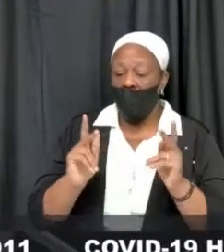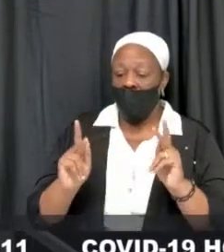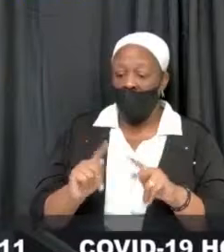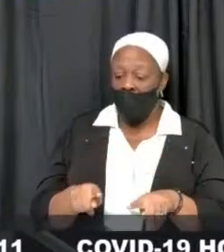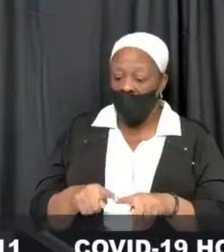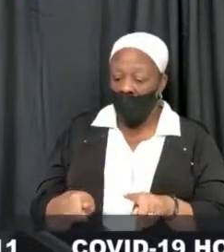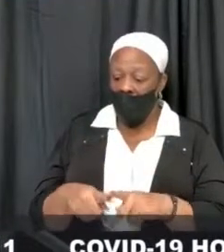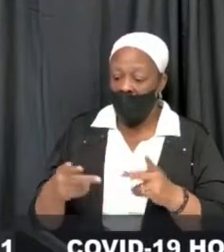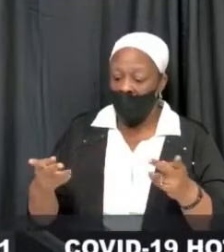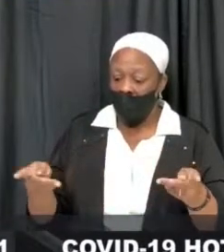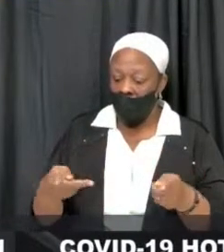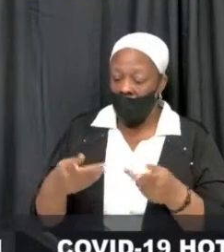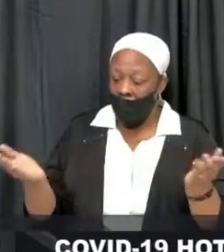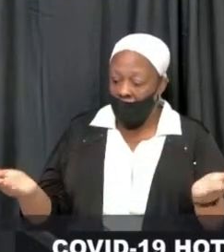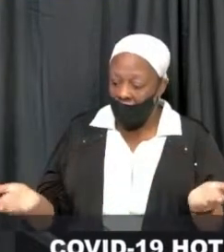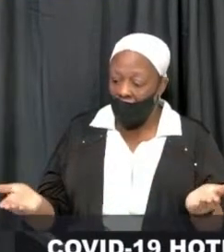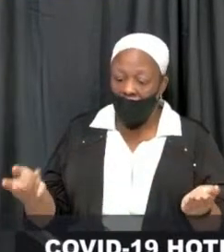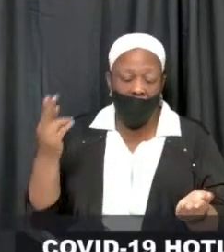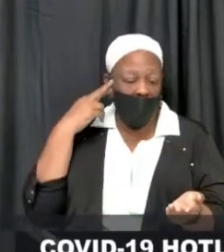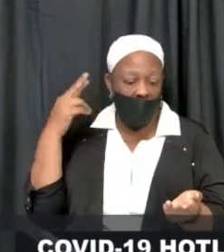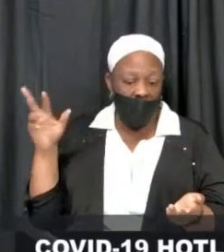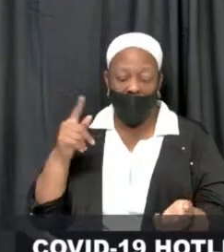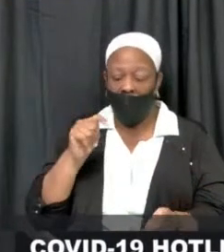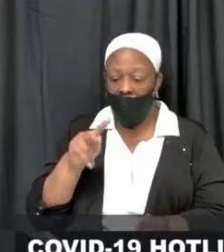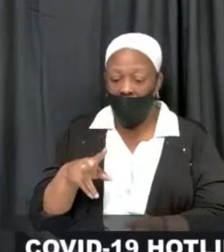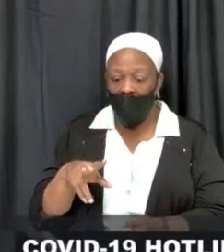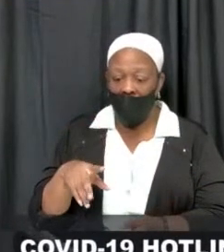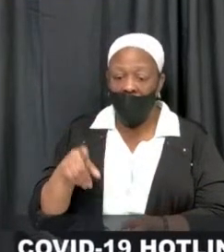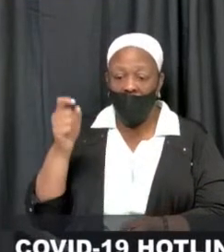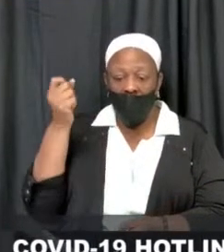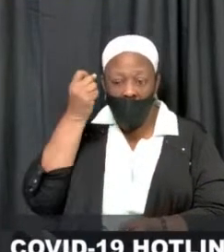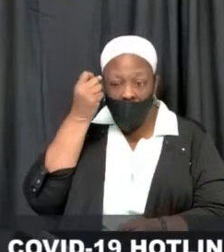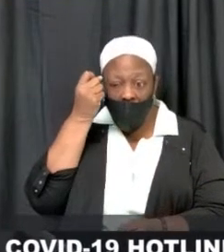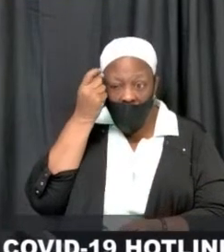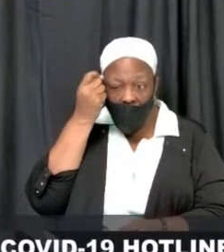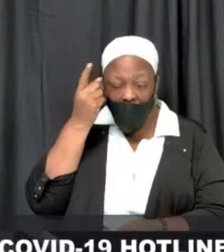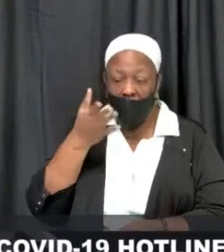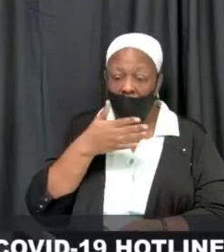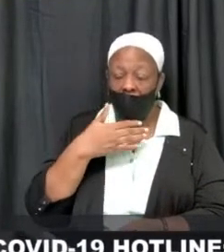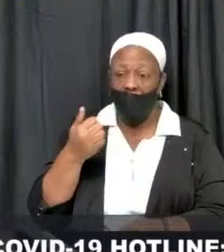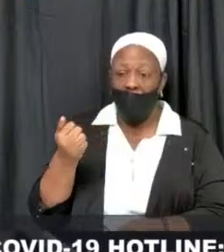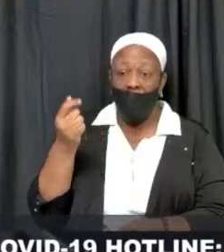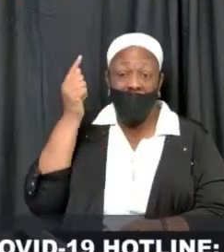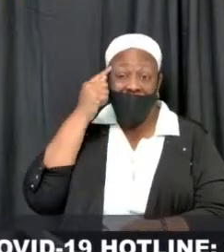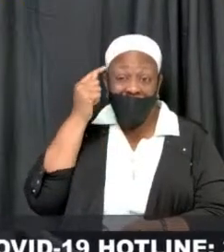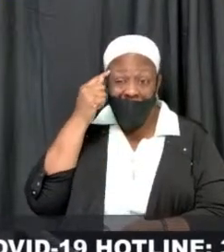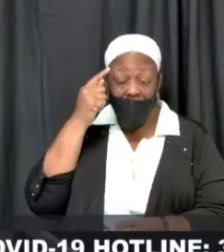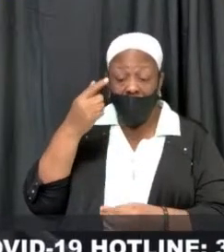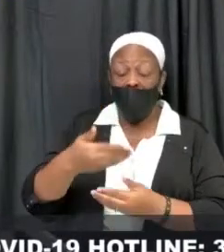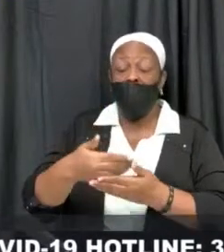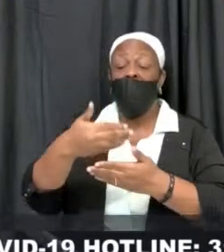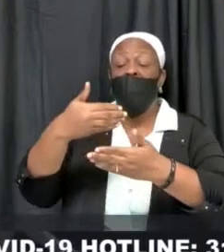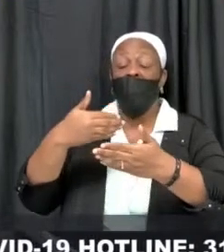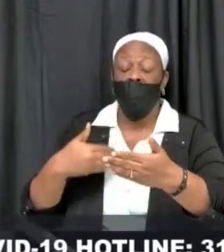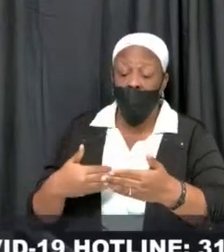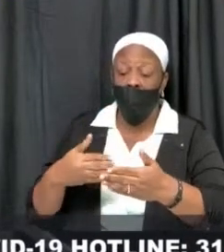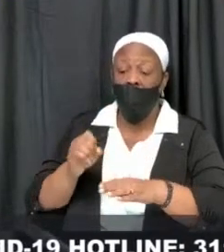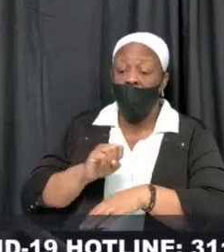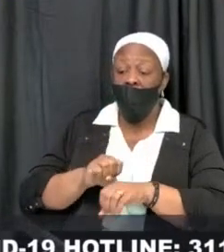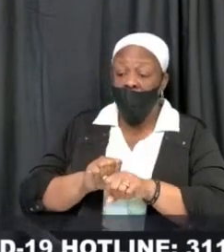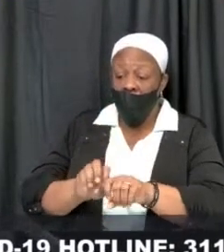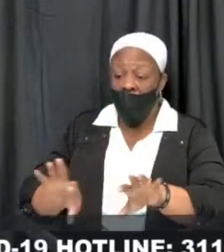doing proper investigation and research into it. We'd like to assure our citizens